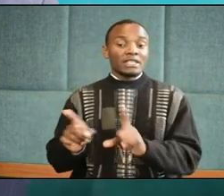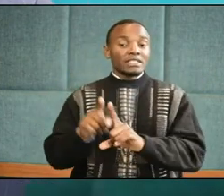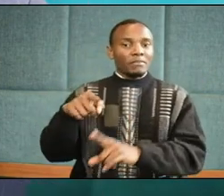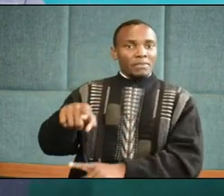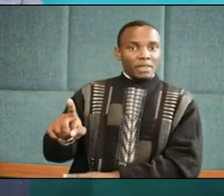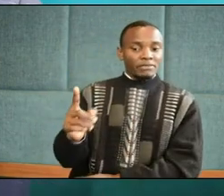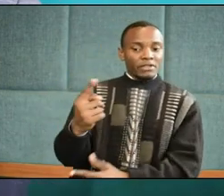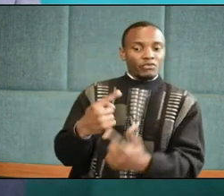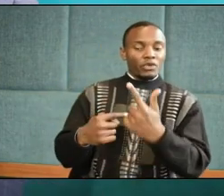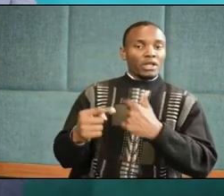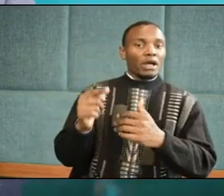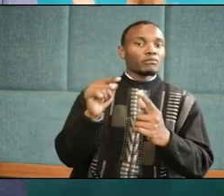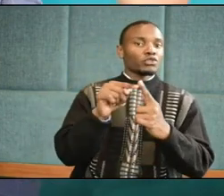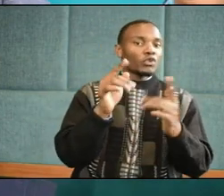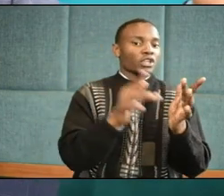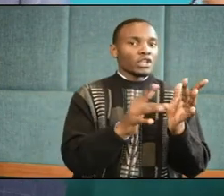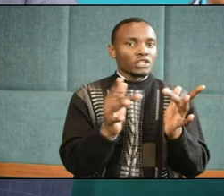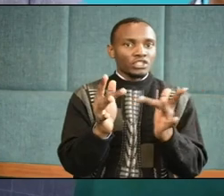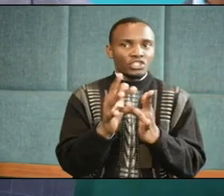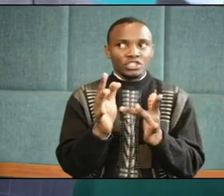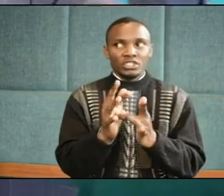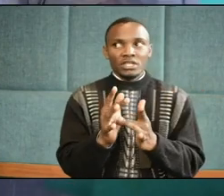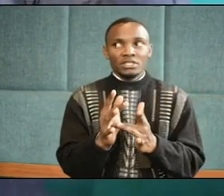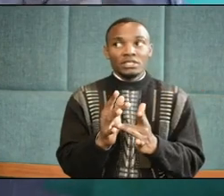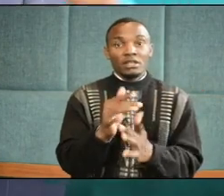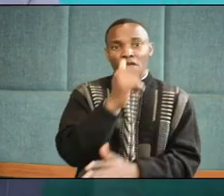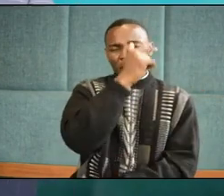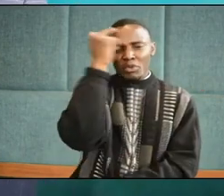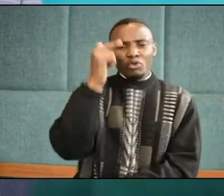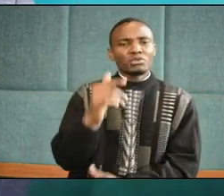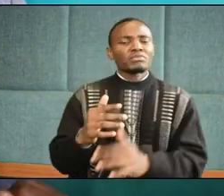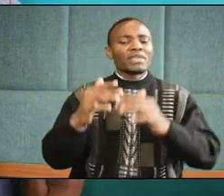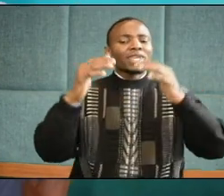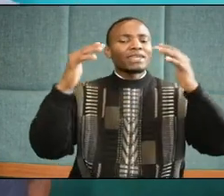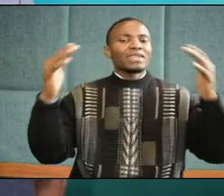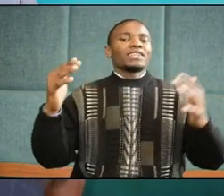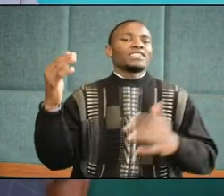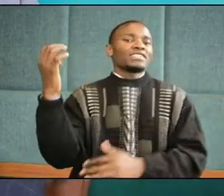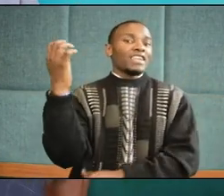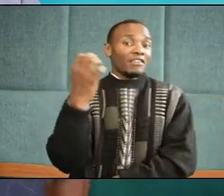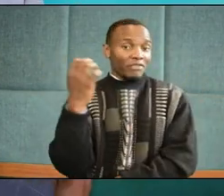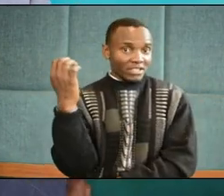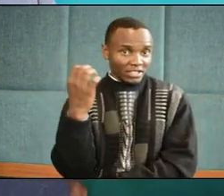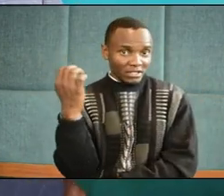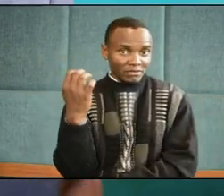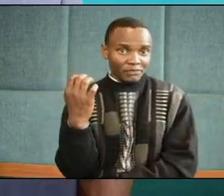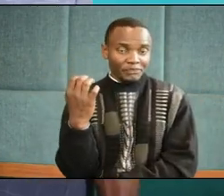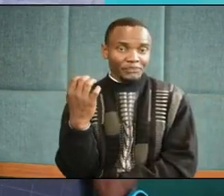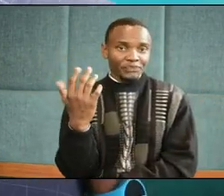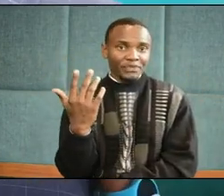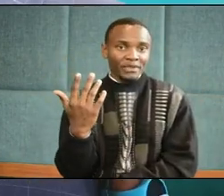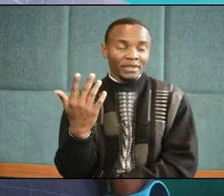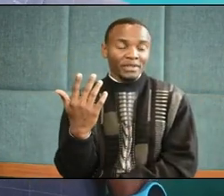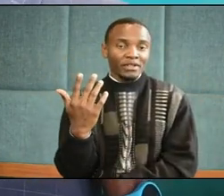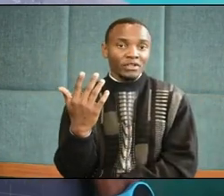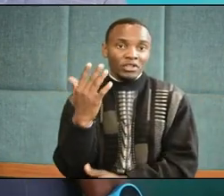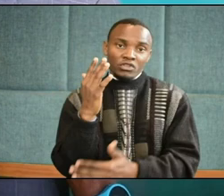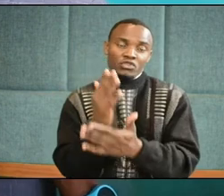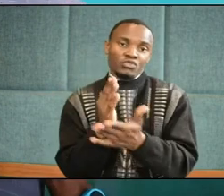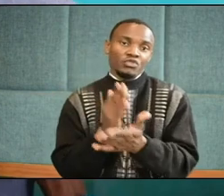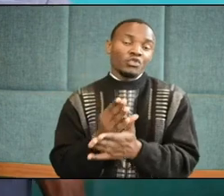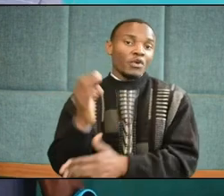to Jesus for the greatest evangelism. Oh yes, we are talking of